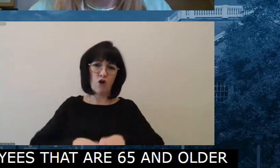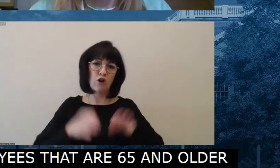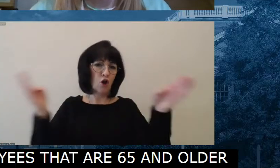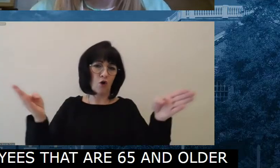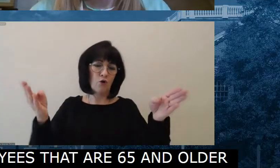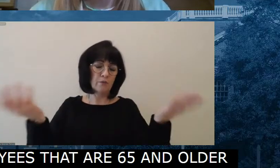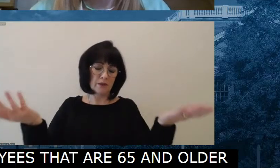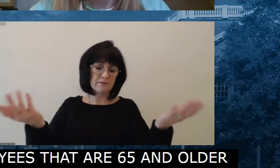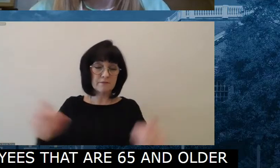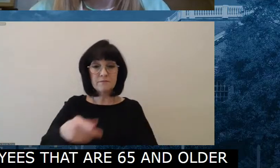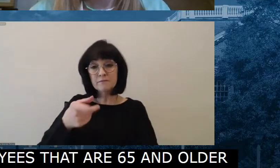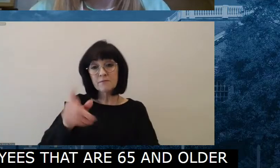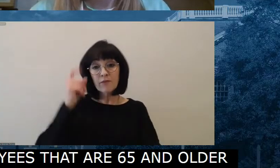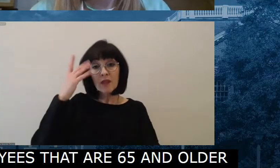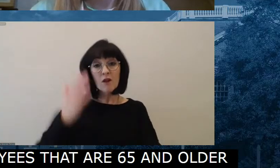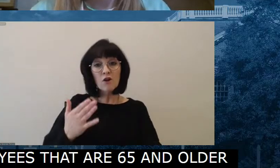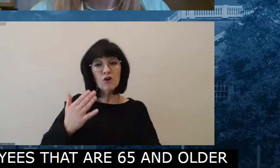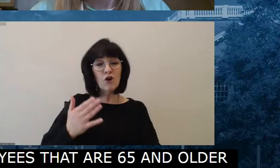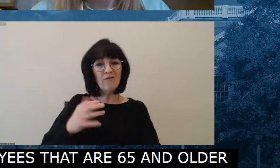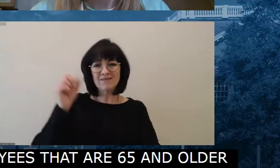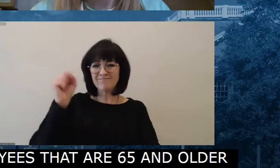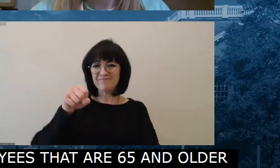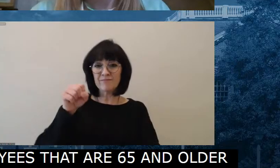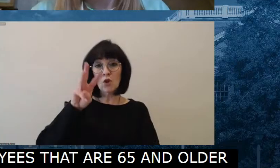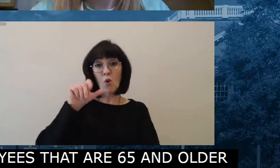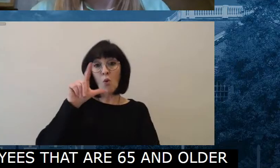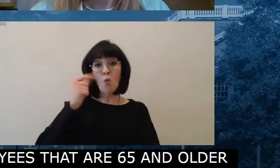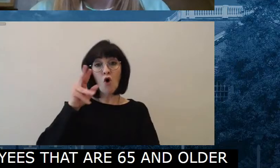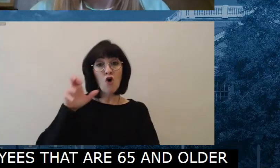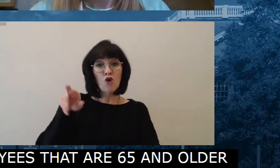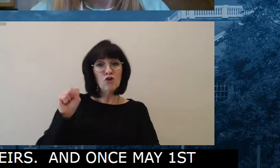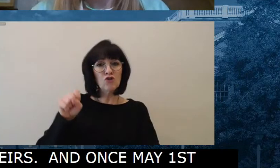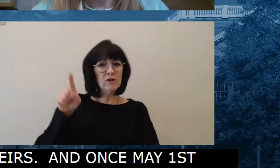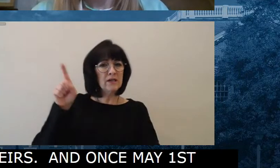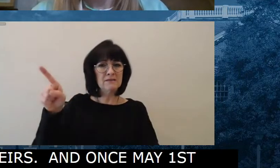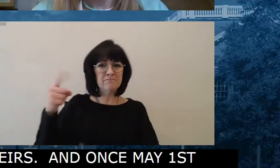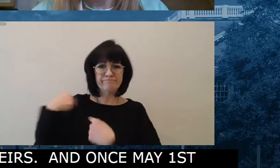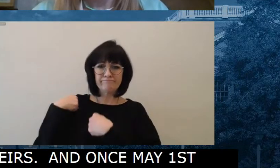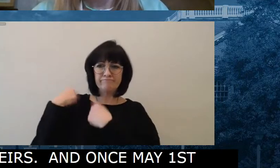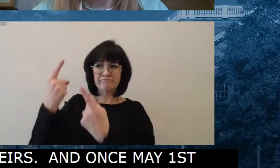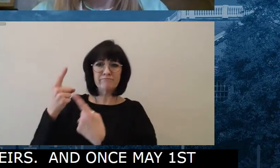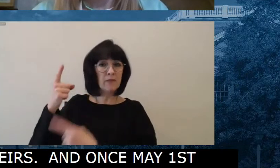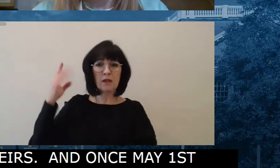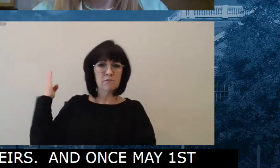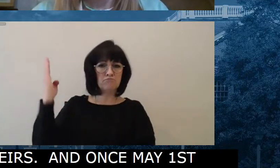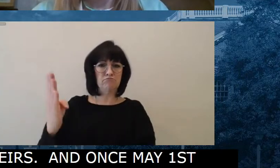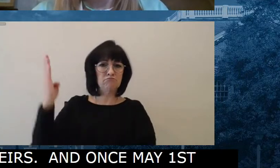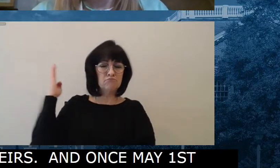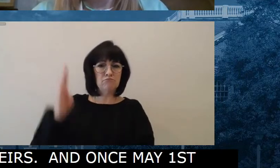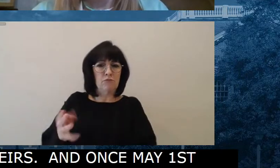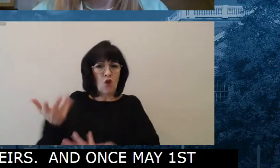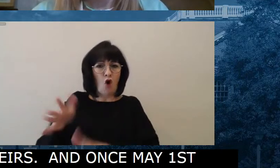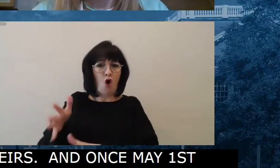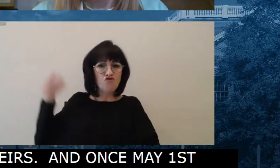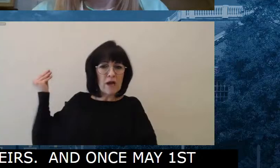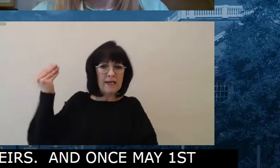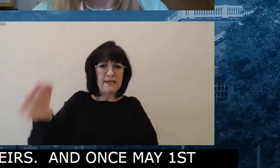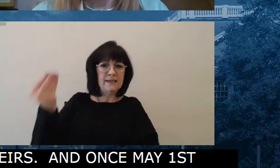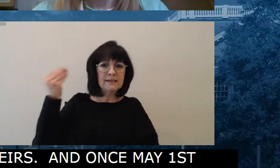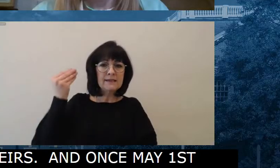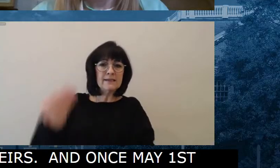The pharmacies, the Walgreens pharmacies have been given direct allocations and specific